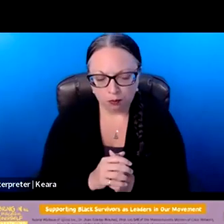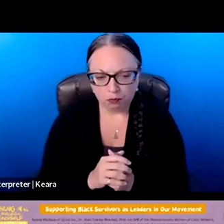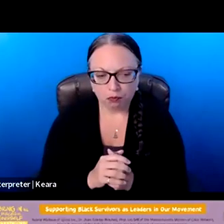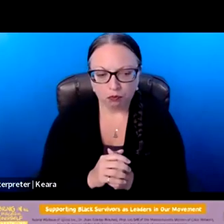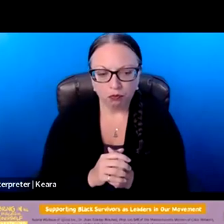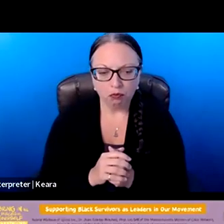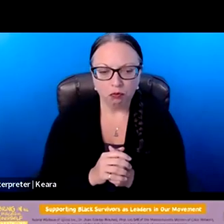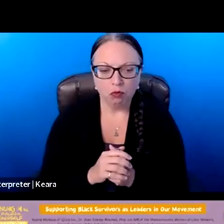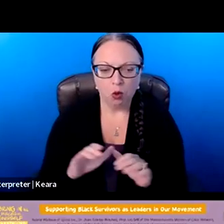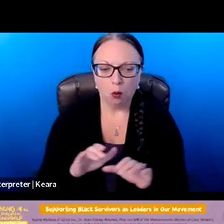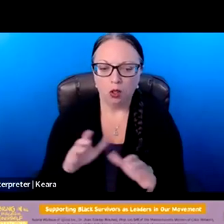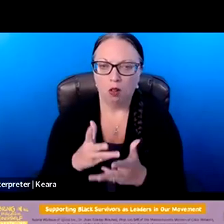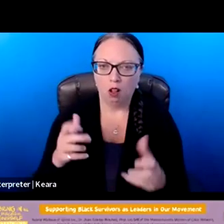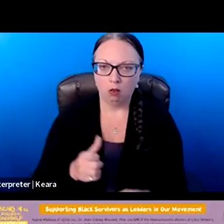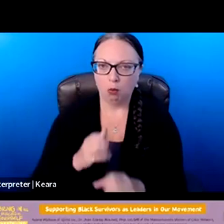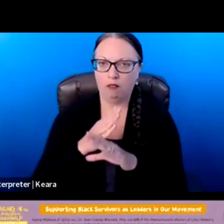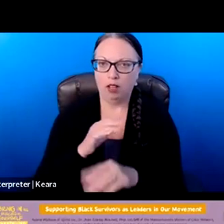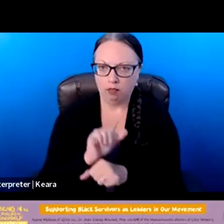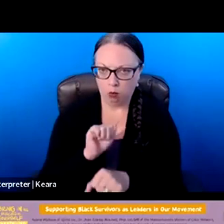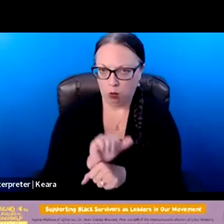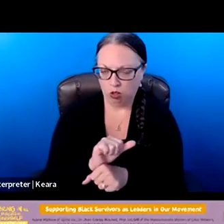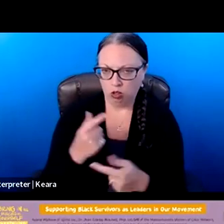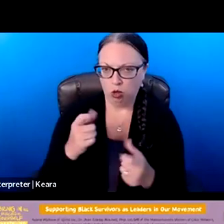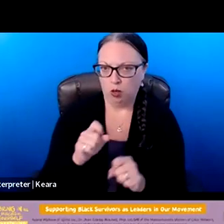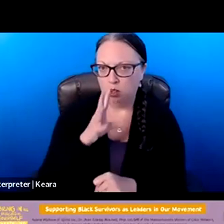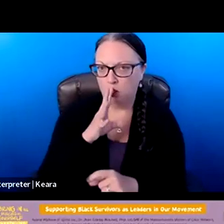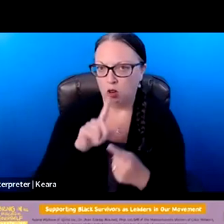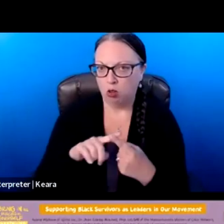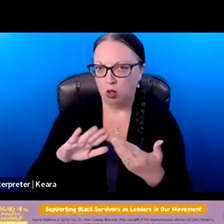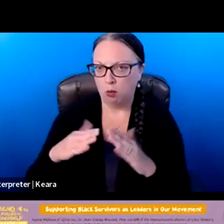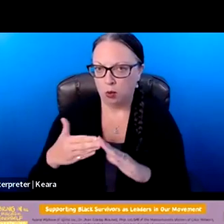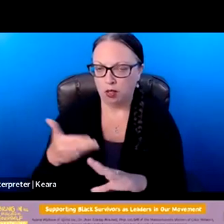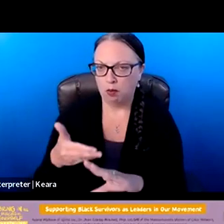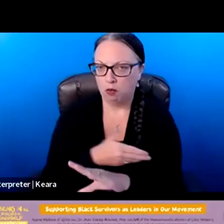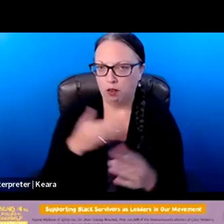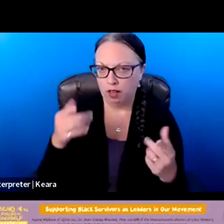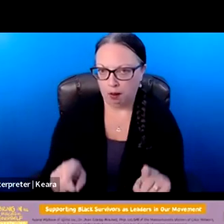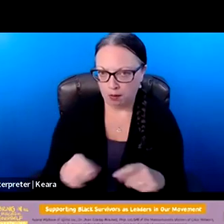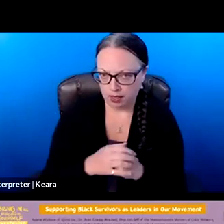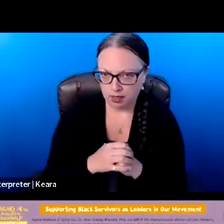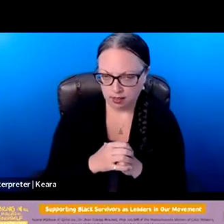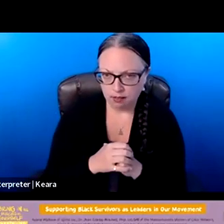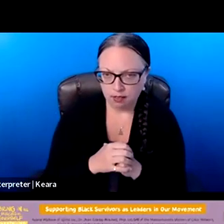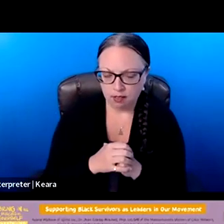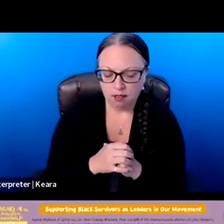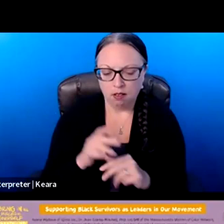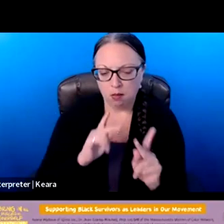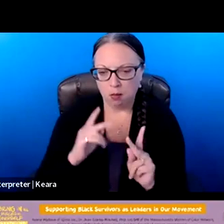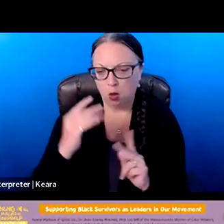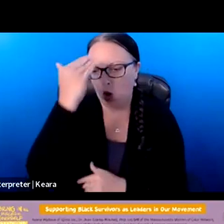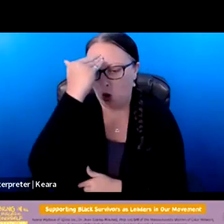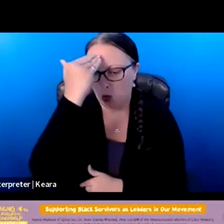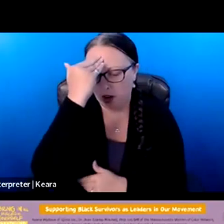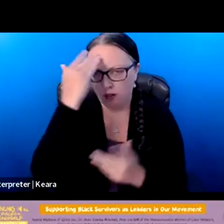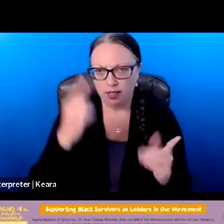that we do a lot of preventative work to try to talk to the community before it happens. People are aware that it's happening. I mean, they're aware, they know it's